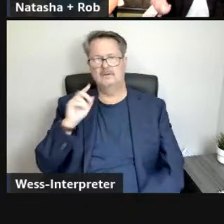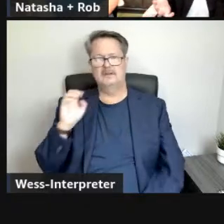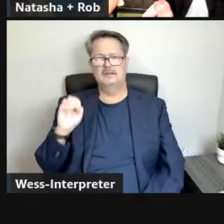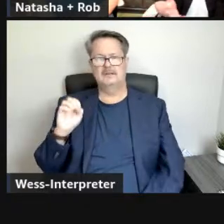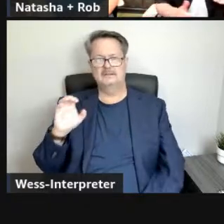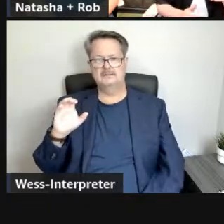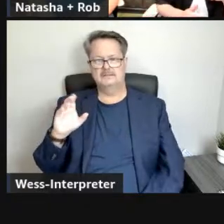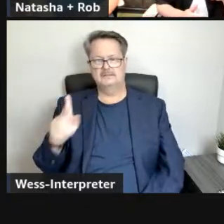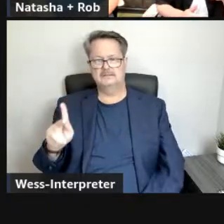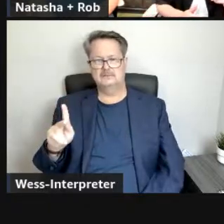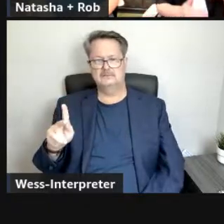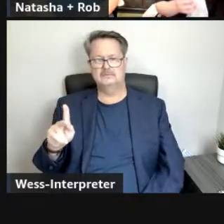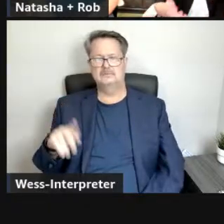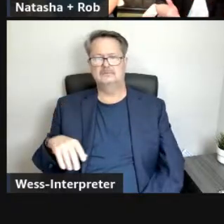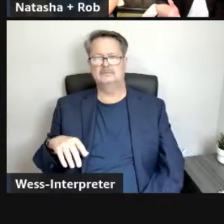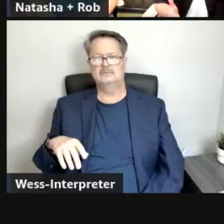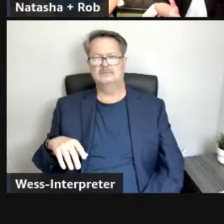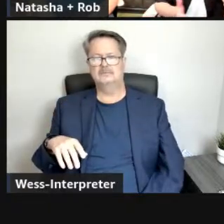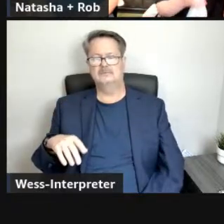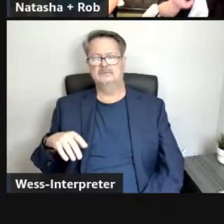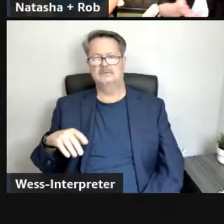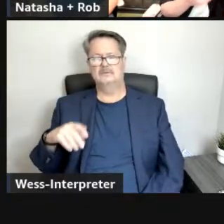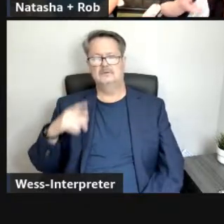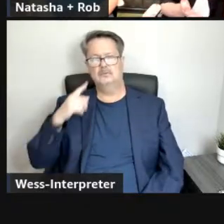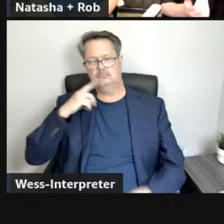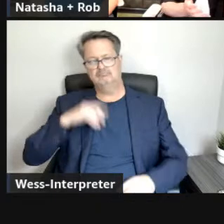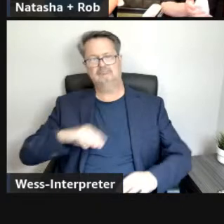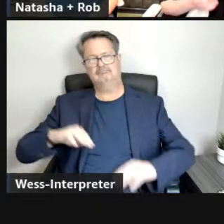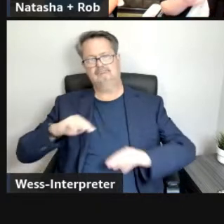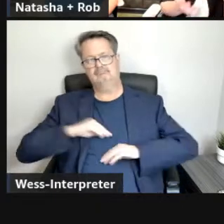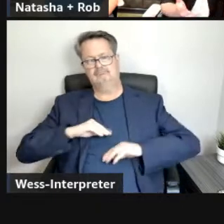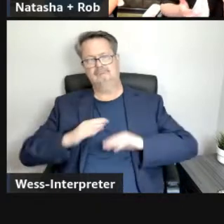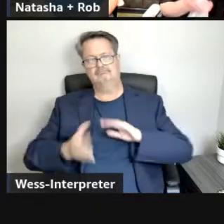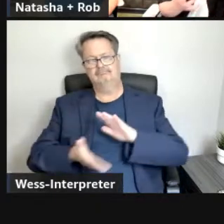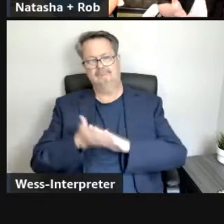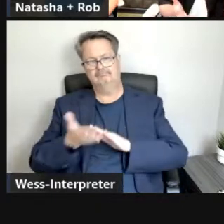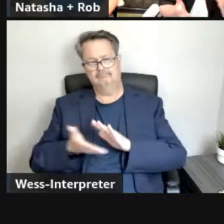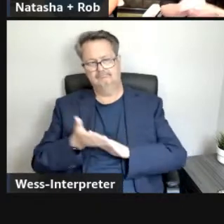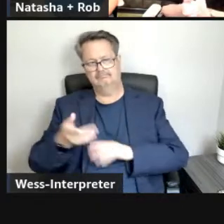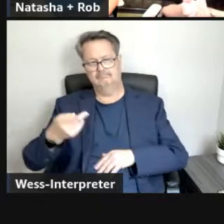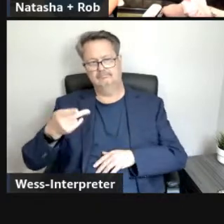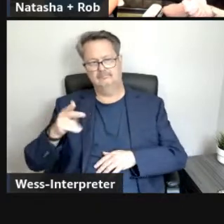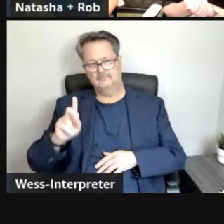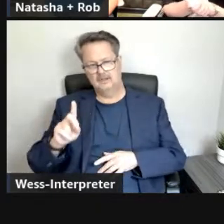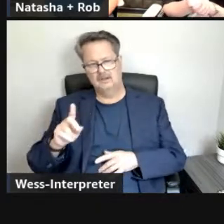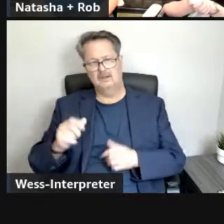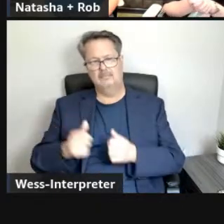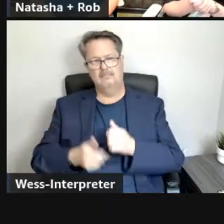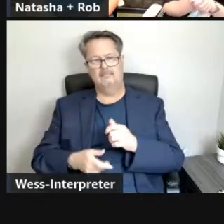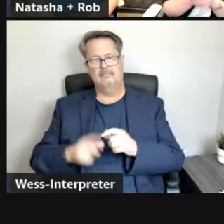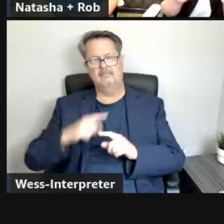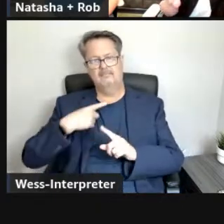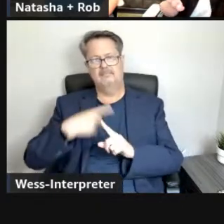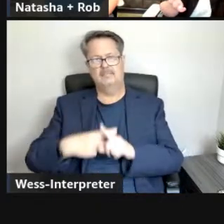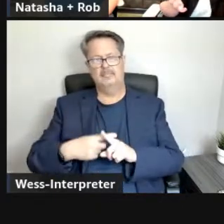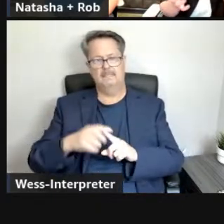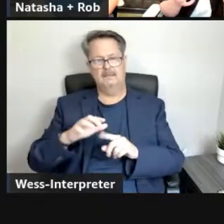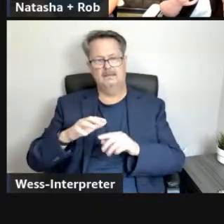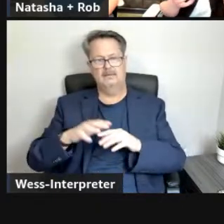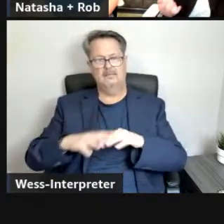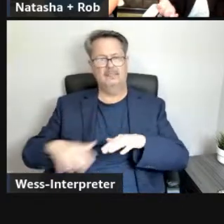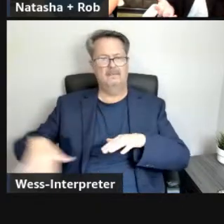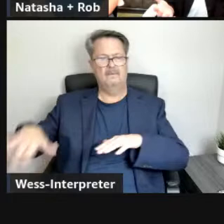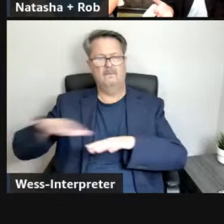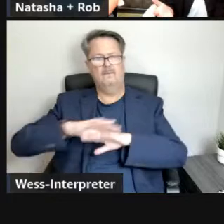will satisfy the needs of running all of those pods plus those overheads you might have, like those daemon sets. The Fleet API will